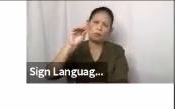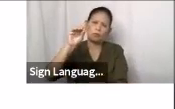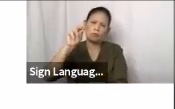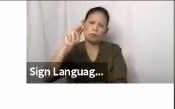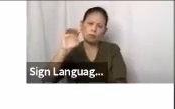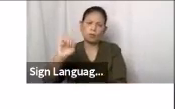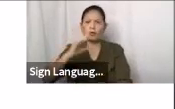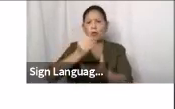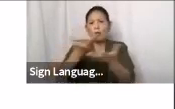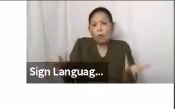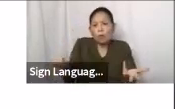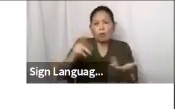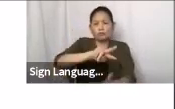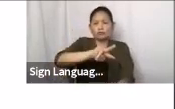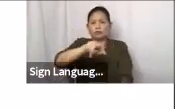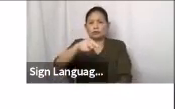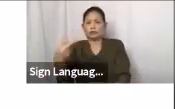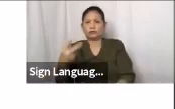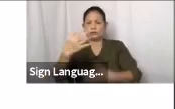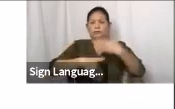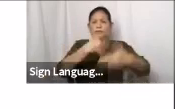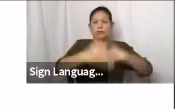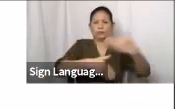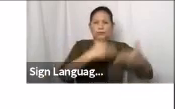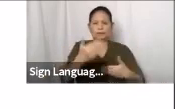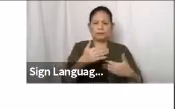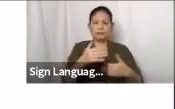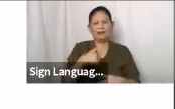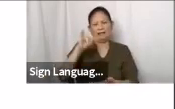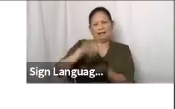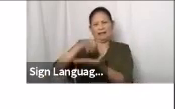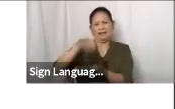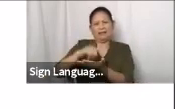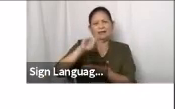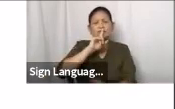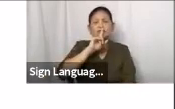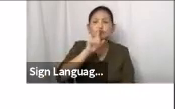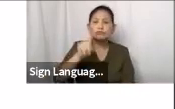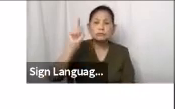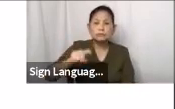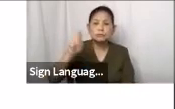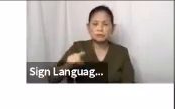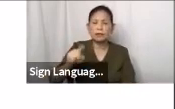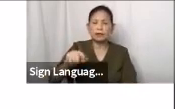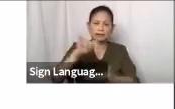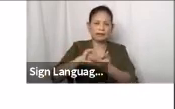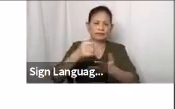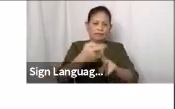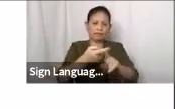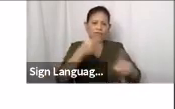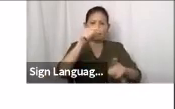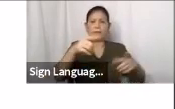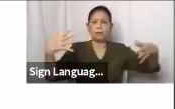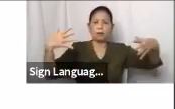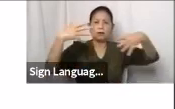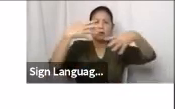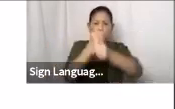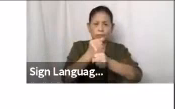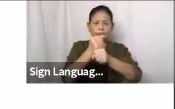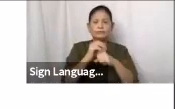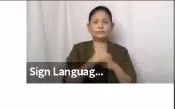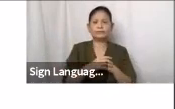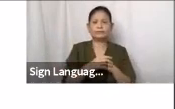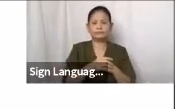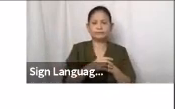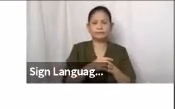So we haven't, so this is a much needed, which we have seen conclusions. So,